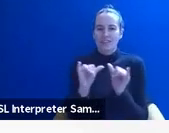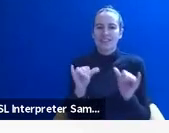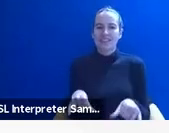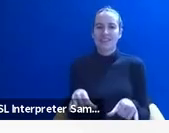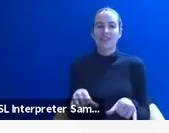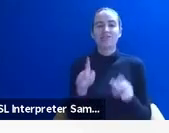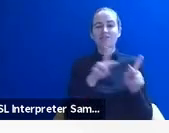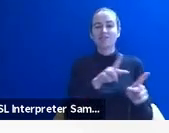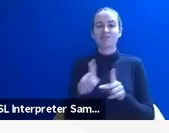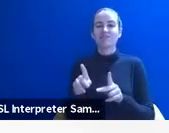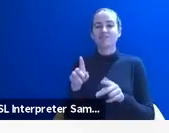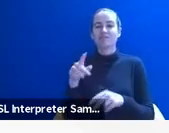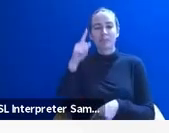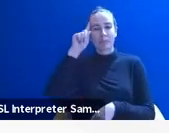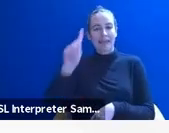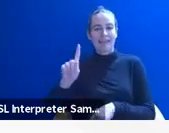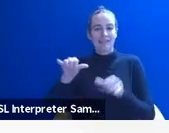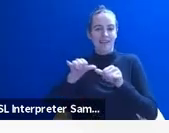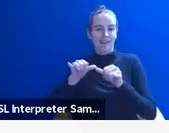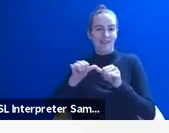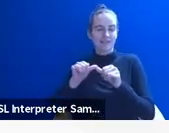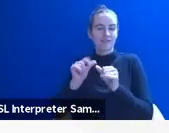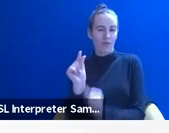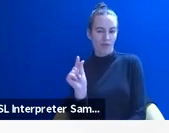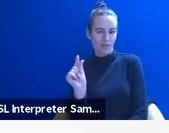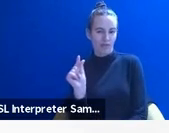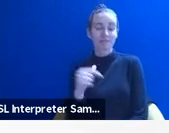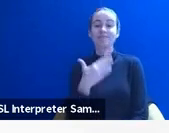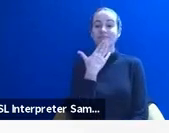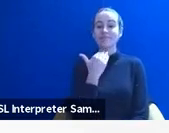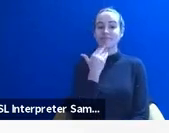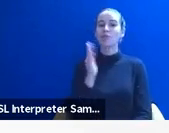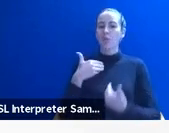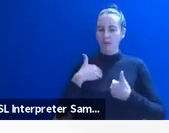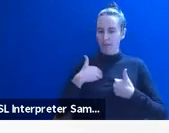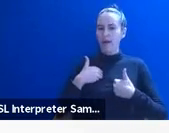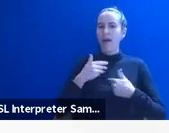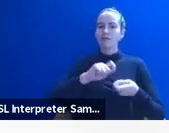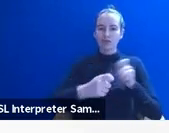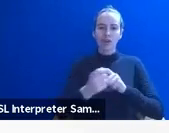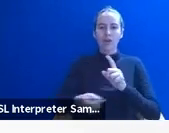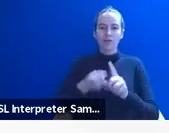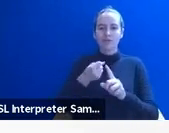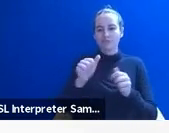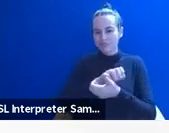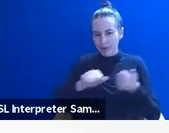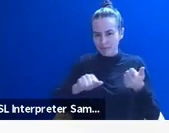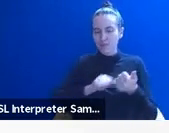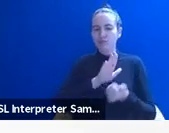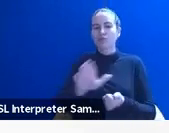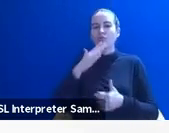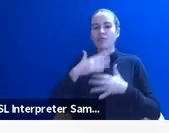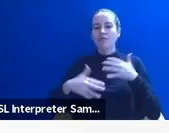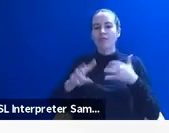of a penny. With diabetes, we know that there are systemic changes and damage to the blood vessels, and this in turn